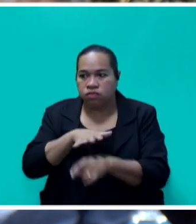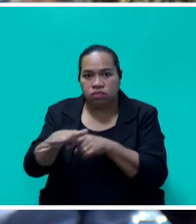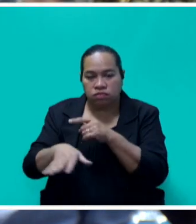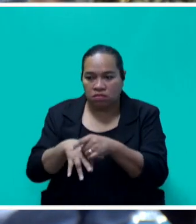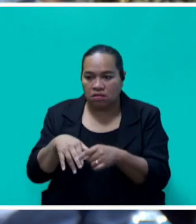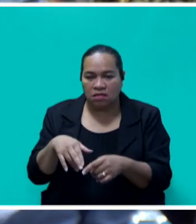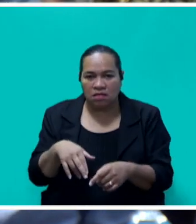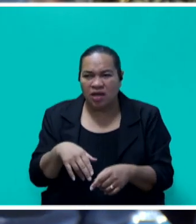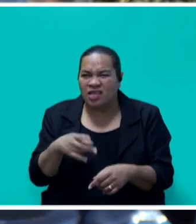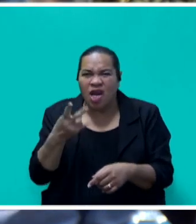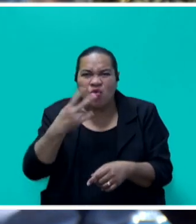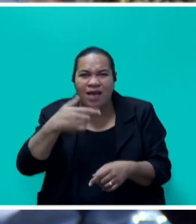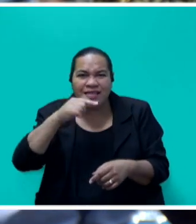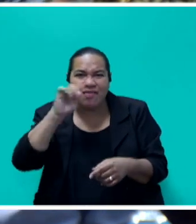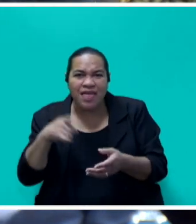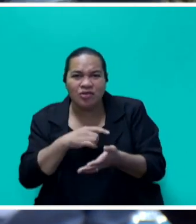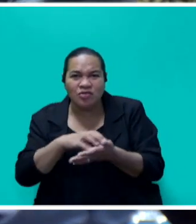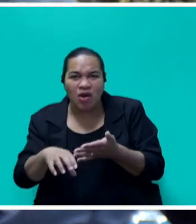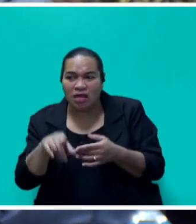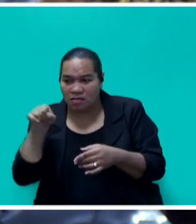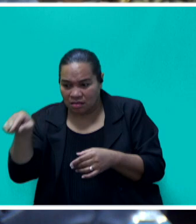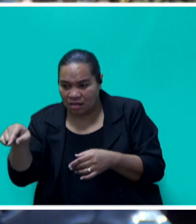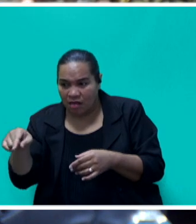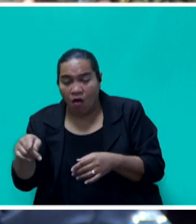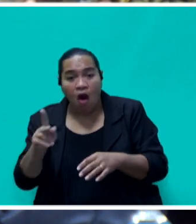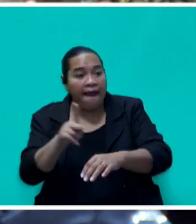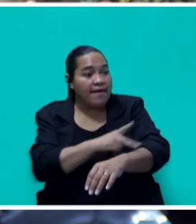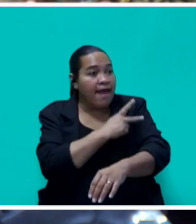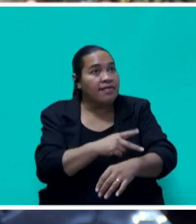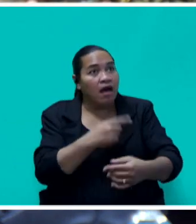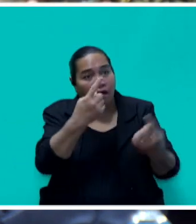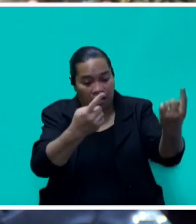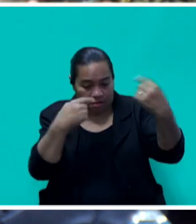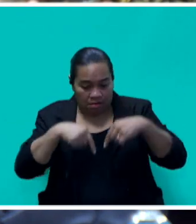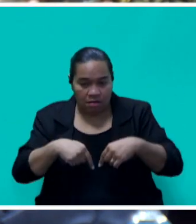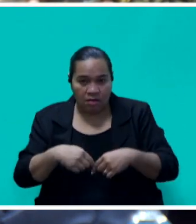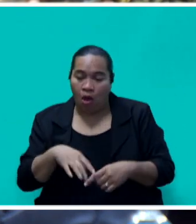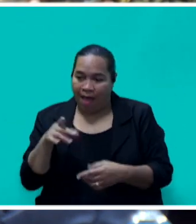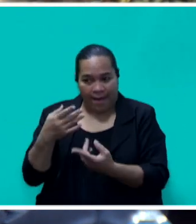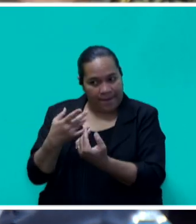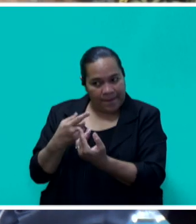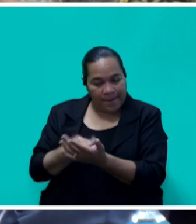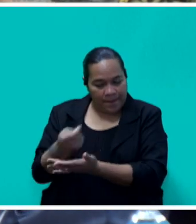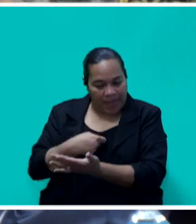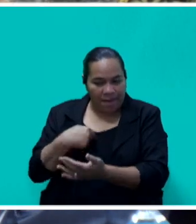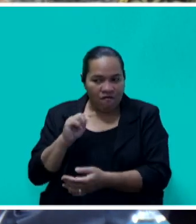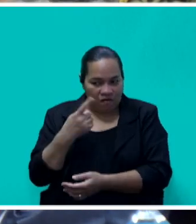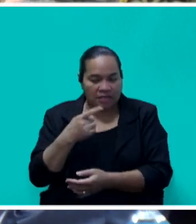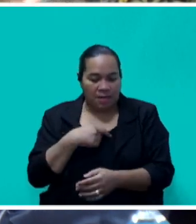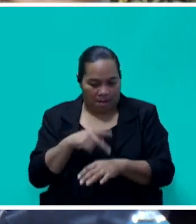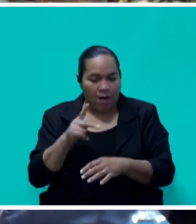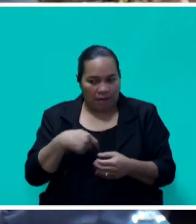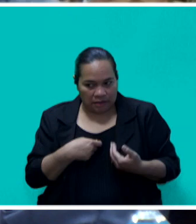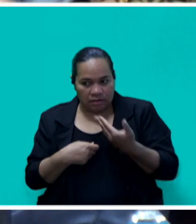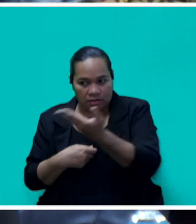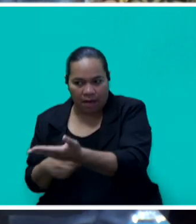you $27,000 to bring you from Kenya to here. You'll have to pay me this money. How do I pay